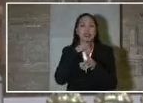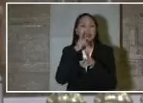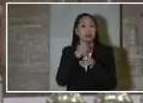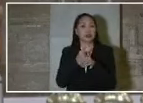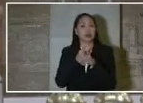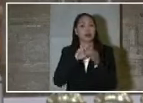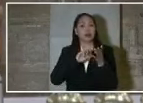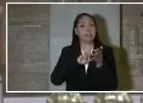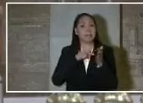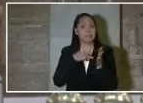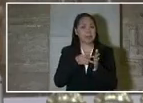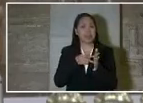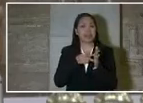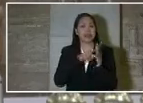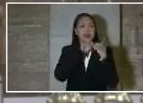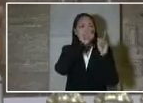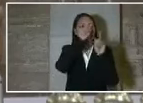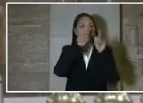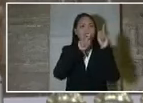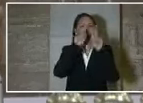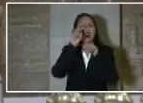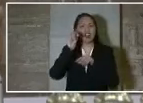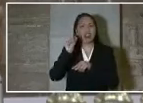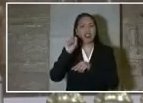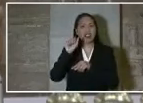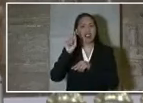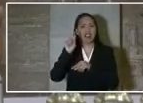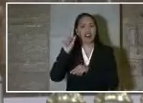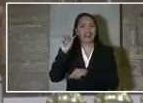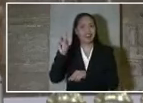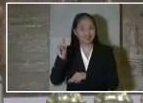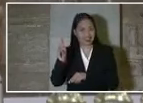of the star.